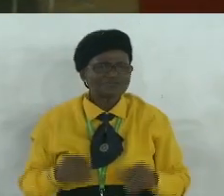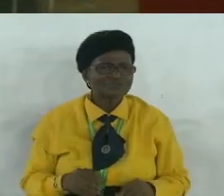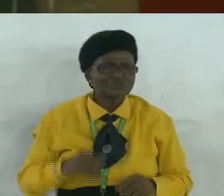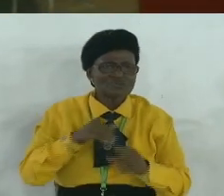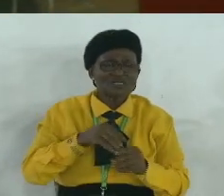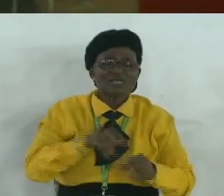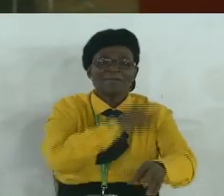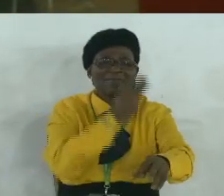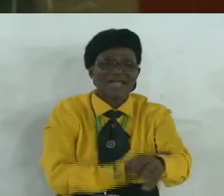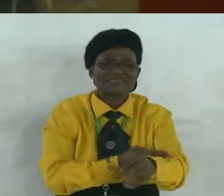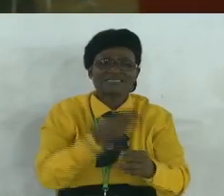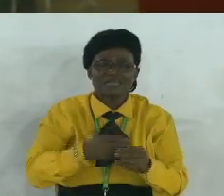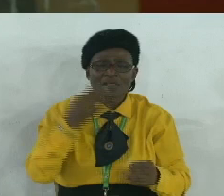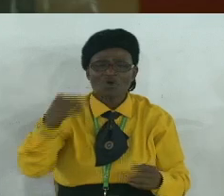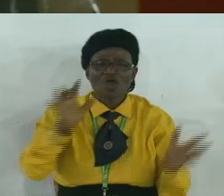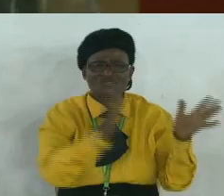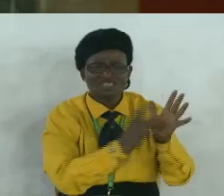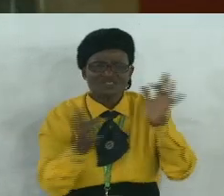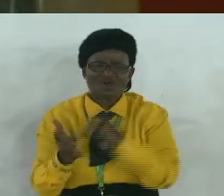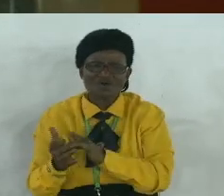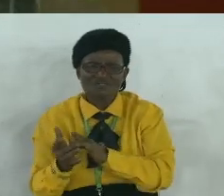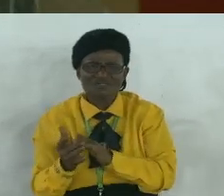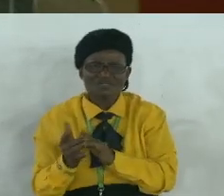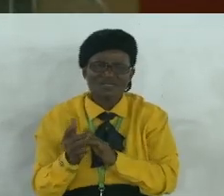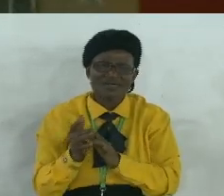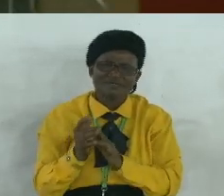Mighty name of Jesus.